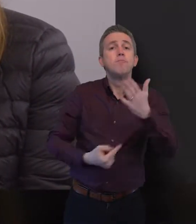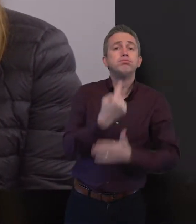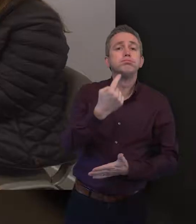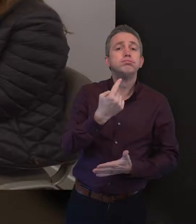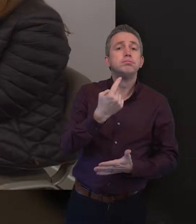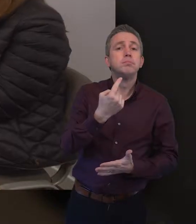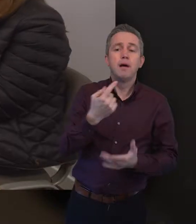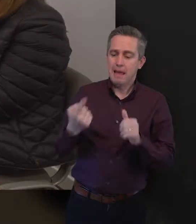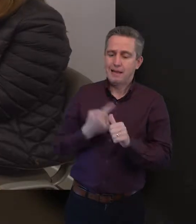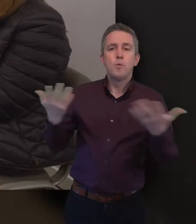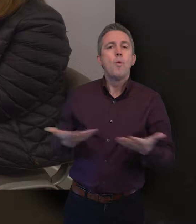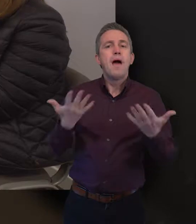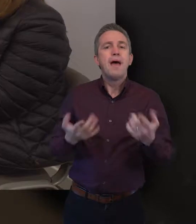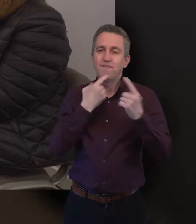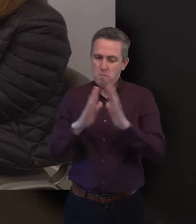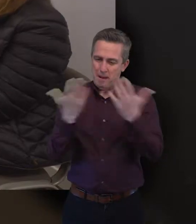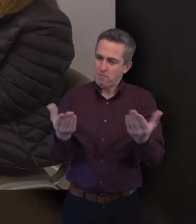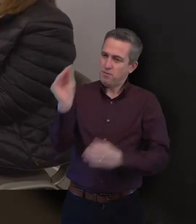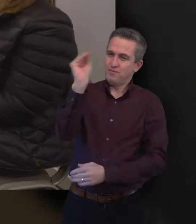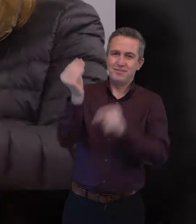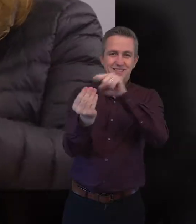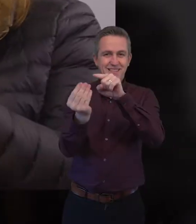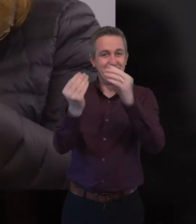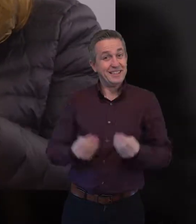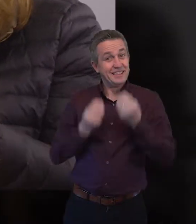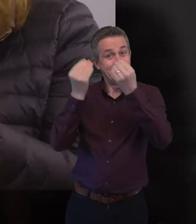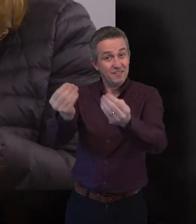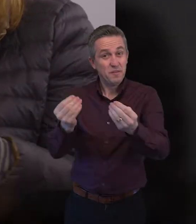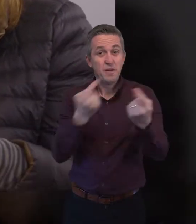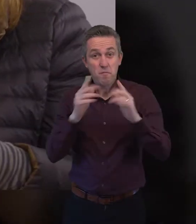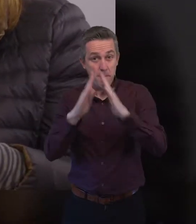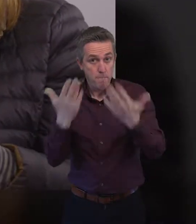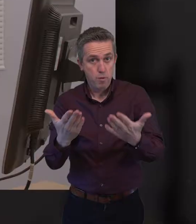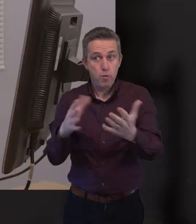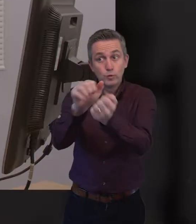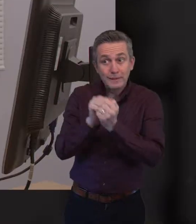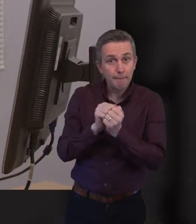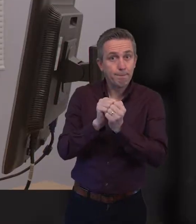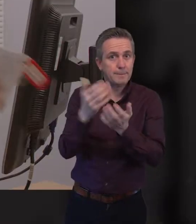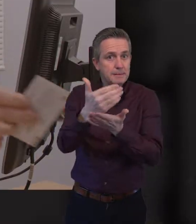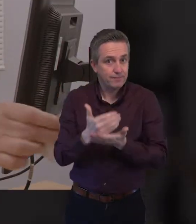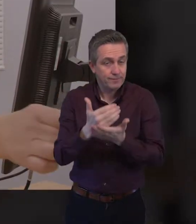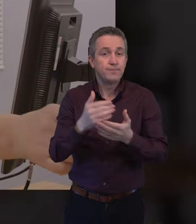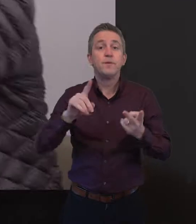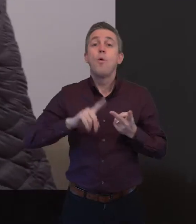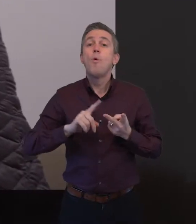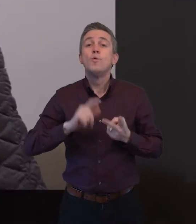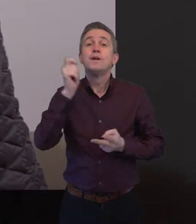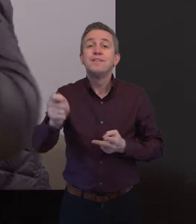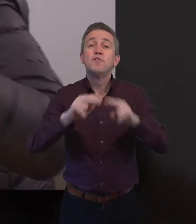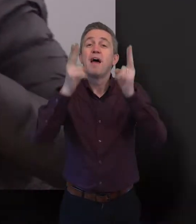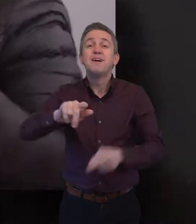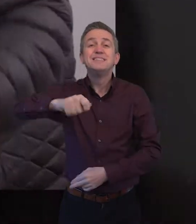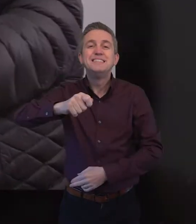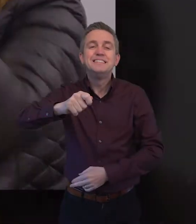handbook. Speaking of which, here's your handbook. And more importantly, here's the keys. I'll